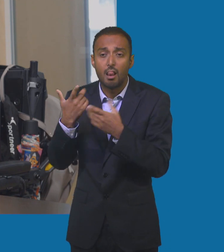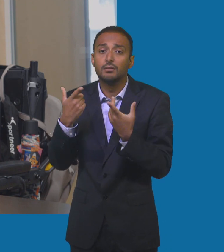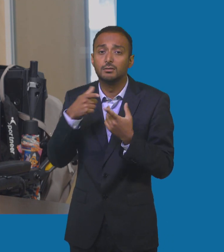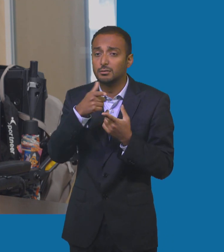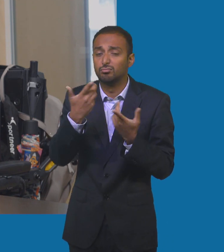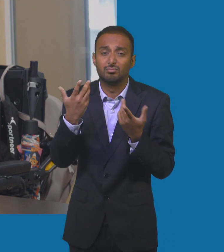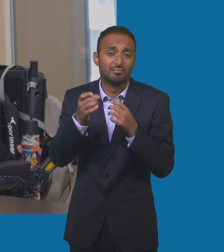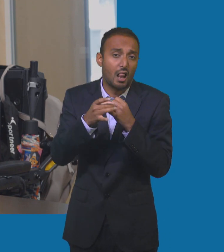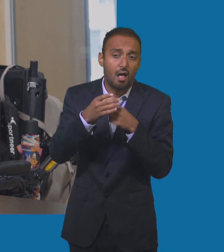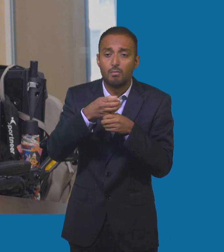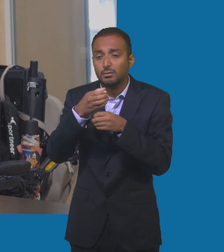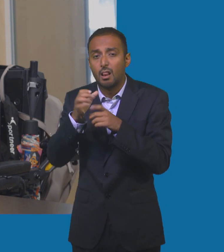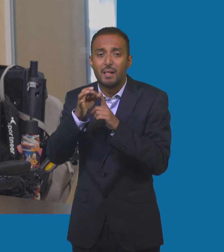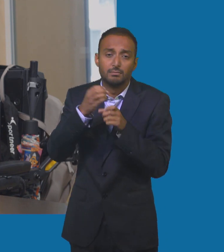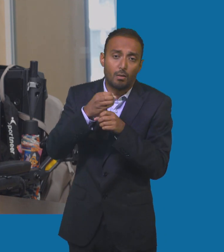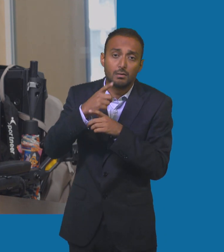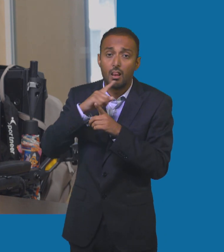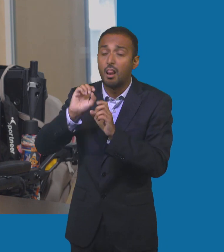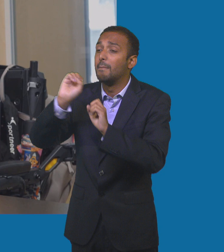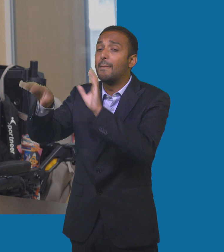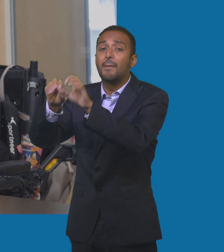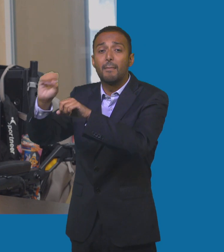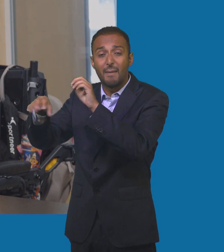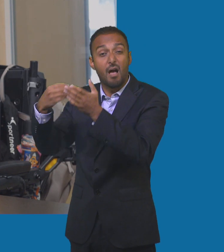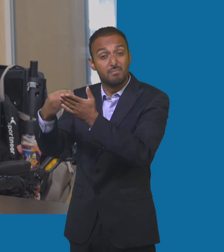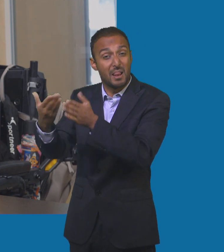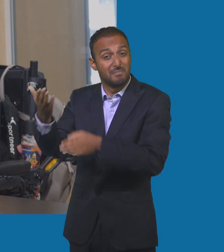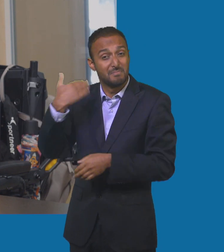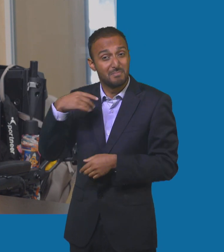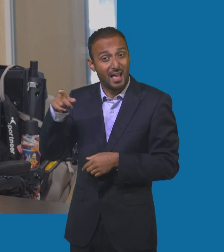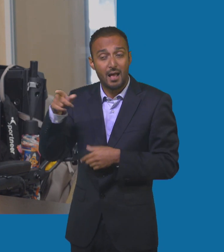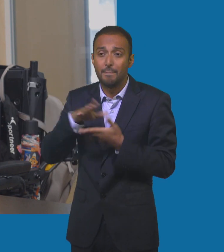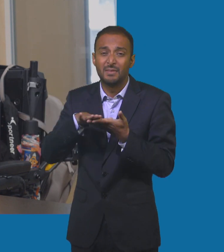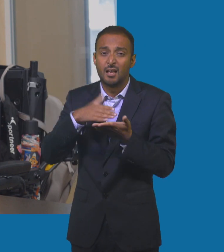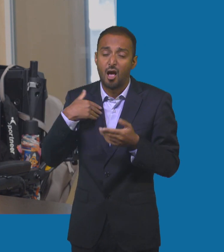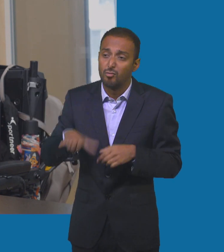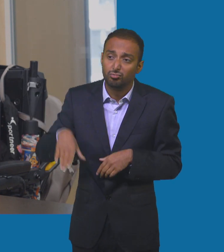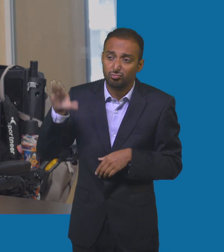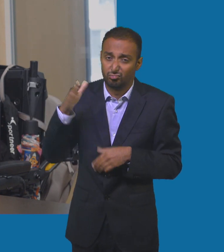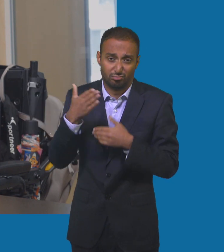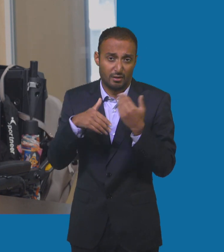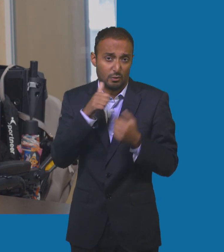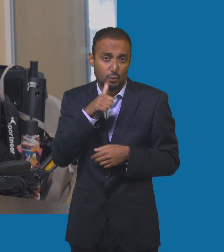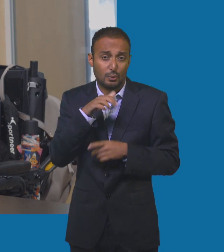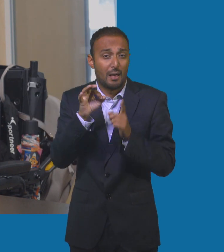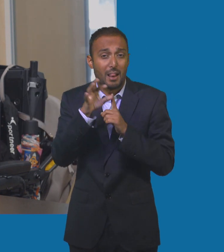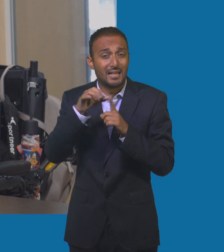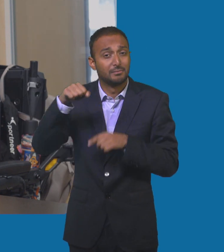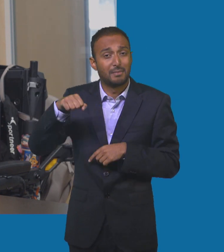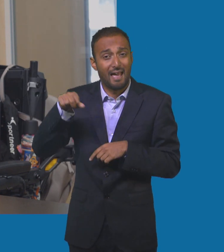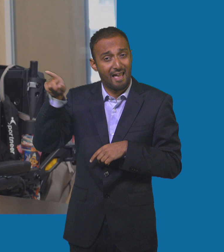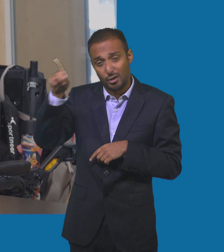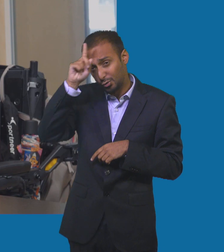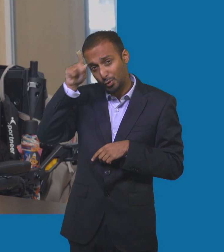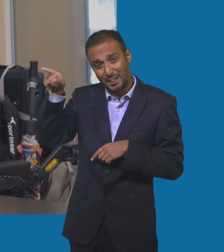bottles, glass bottles. So I've kind of grown up with never using things like plastic bags in Germany. So it was